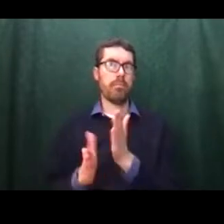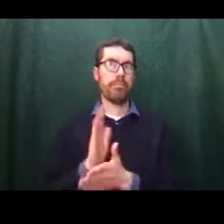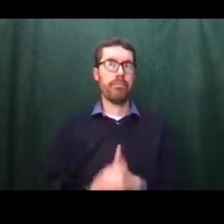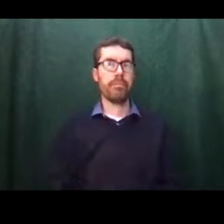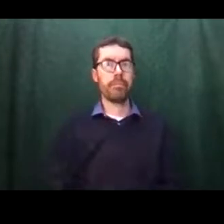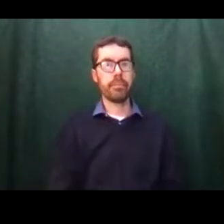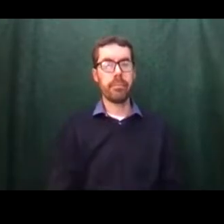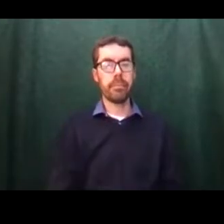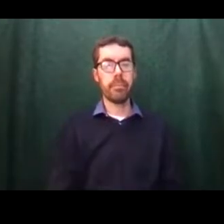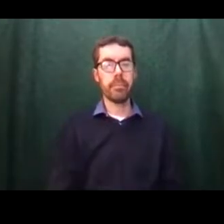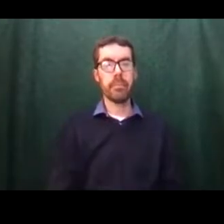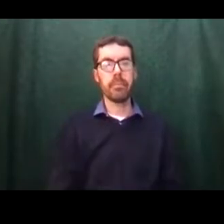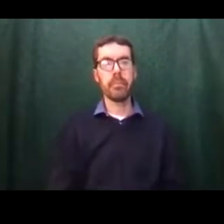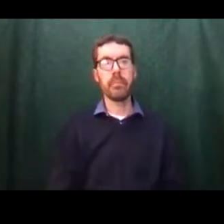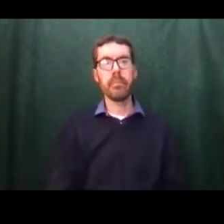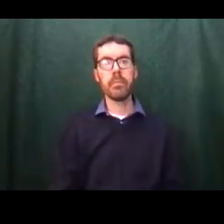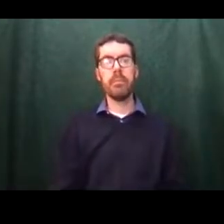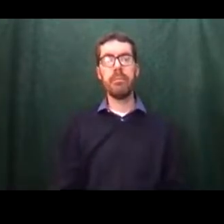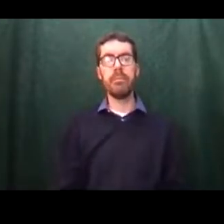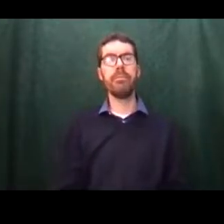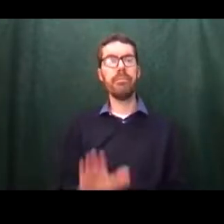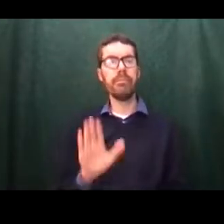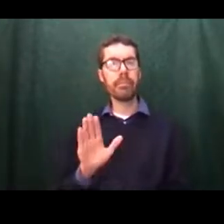But Jessica, I don't remember